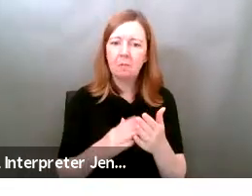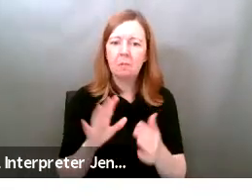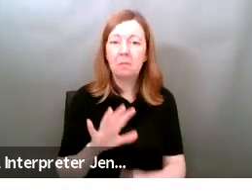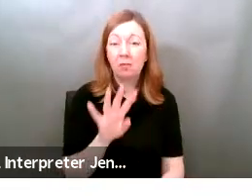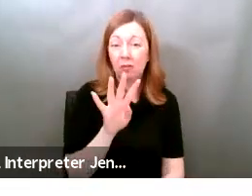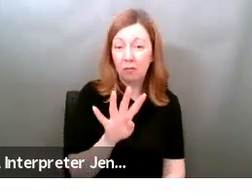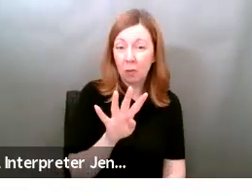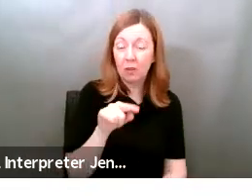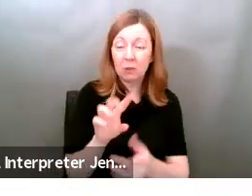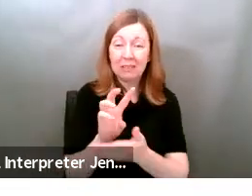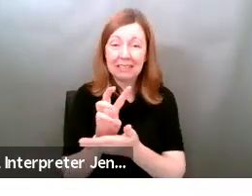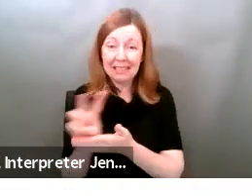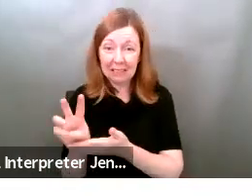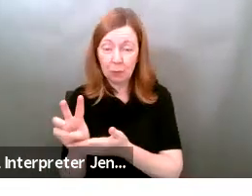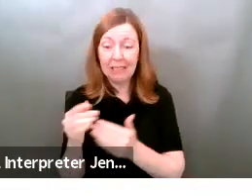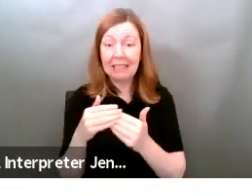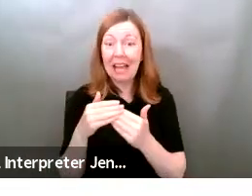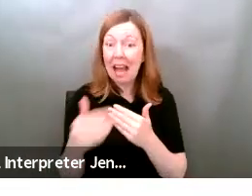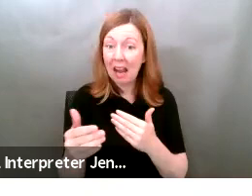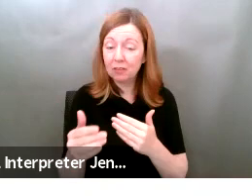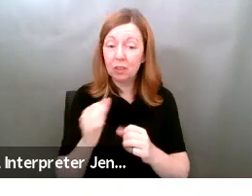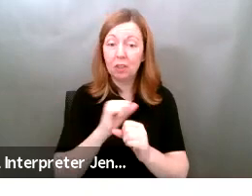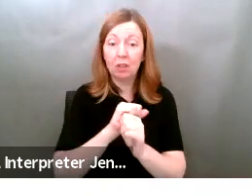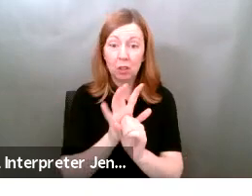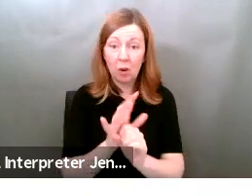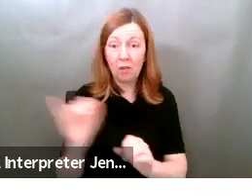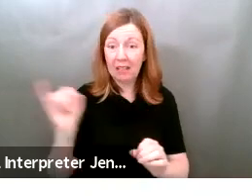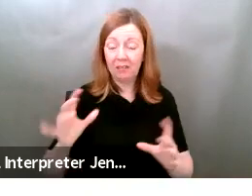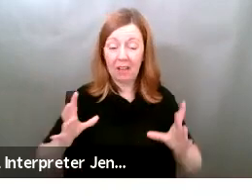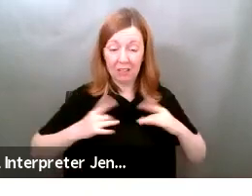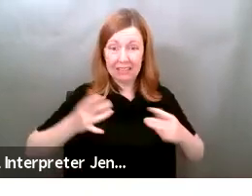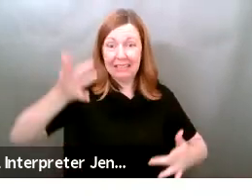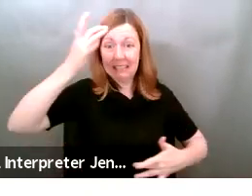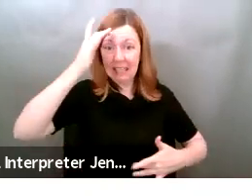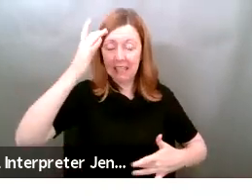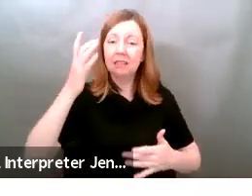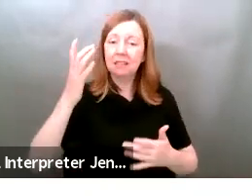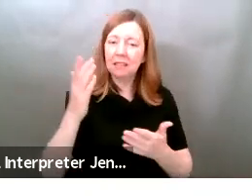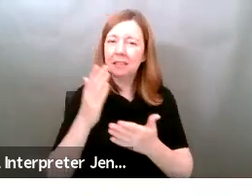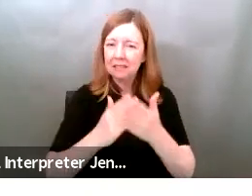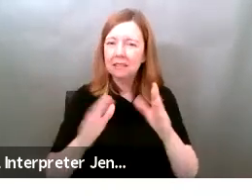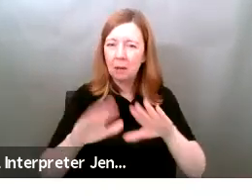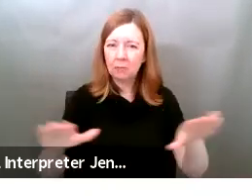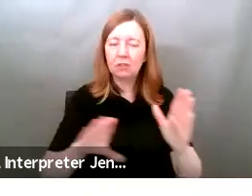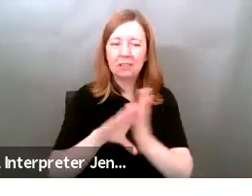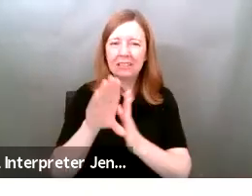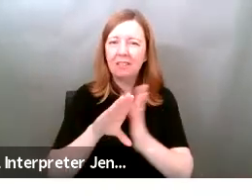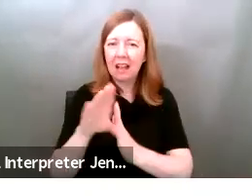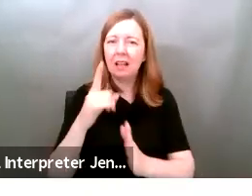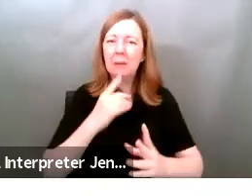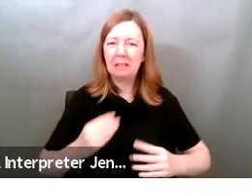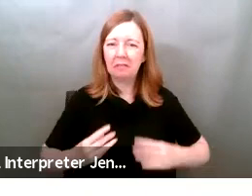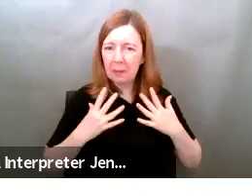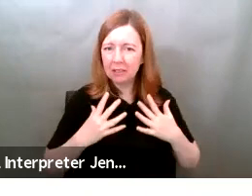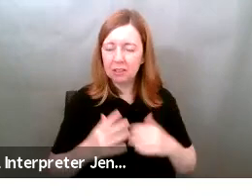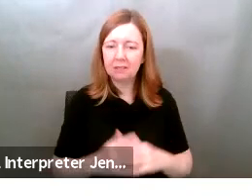to 6 weeks after they have their COVID infection, develop this inflammation. It can cause